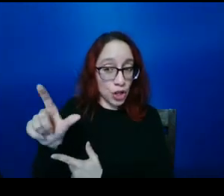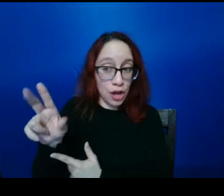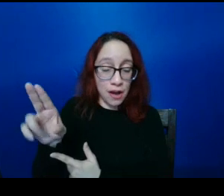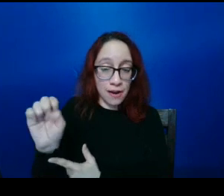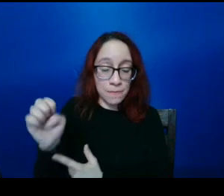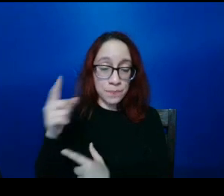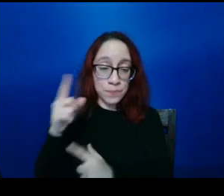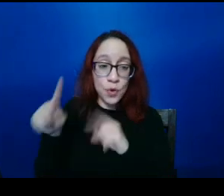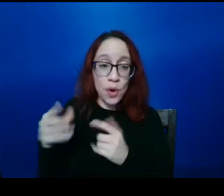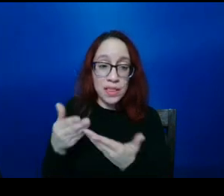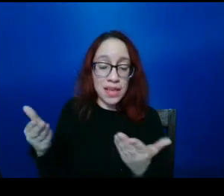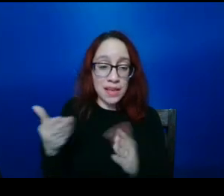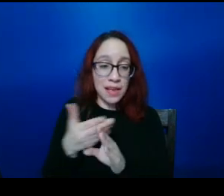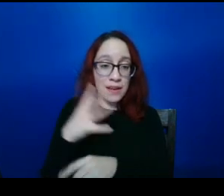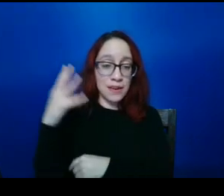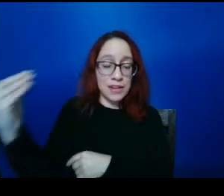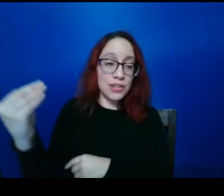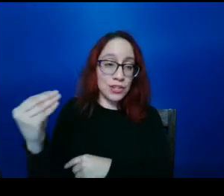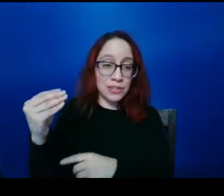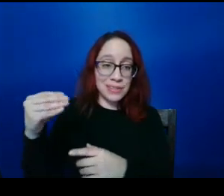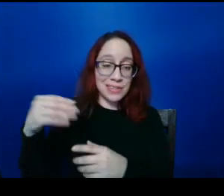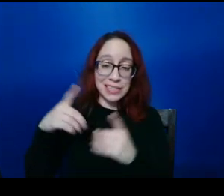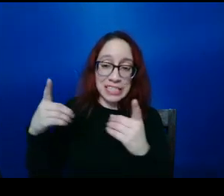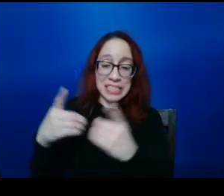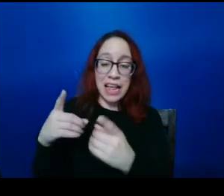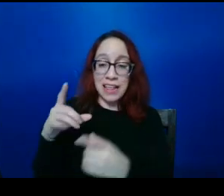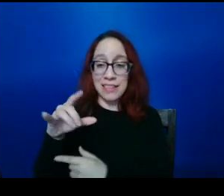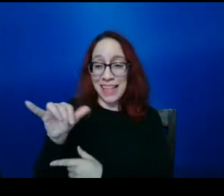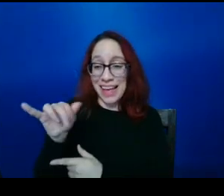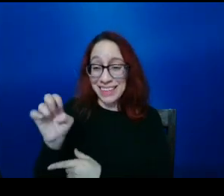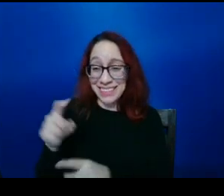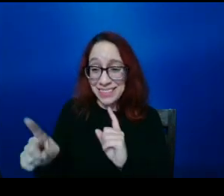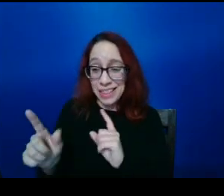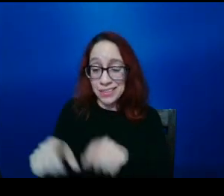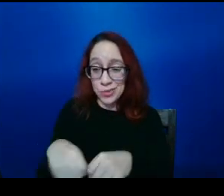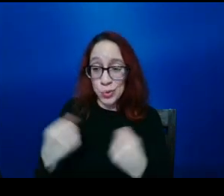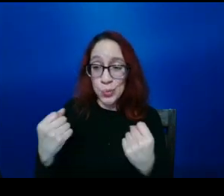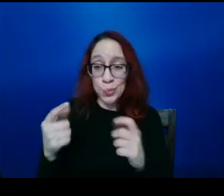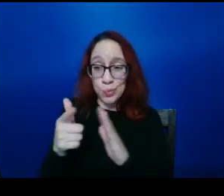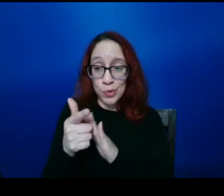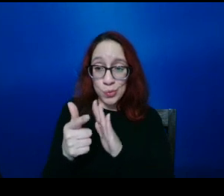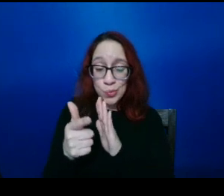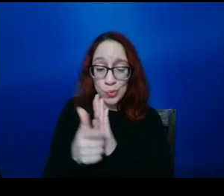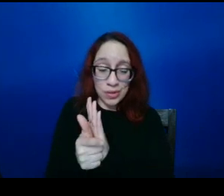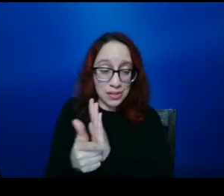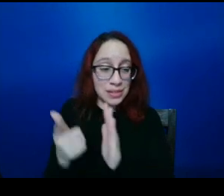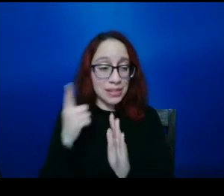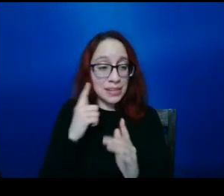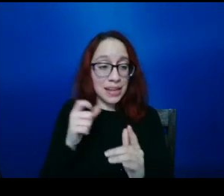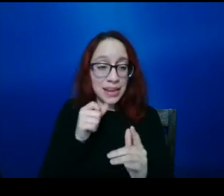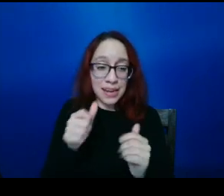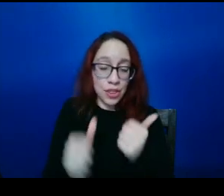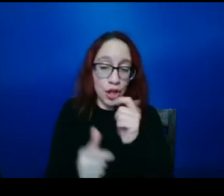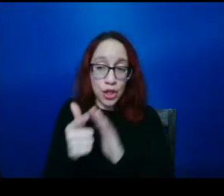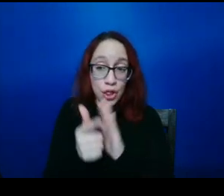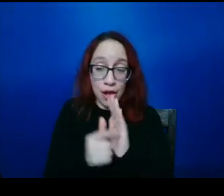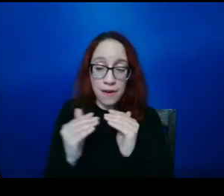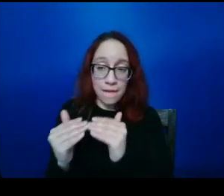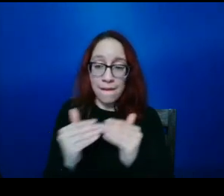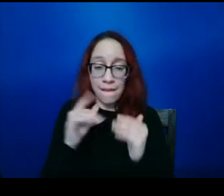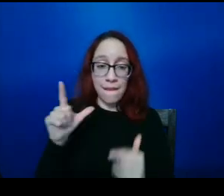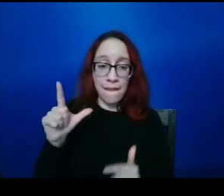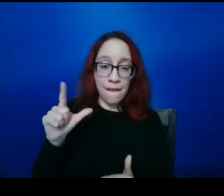Ordering things done outside of jurisdictional lines is criminal and under the federal law of equity. The